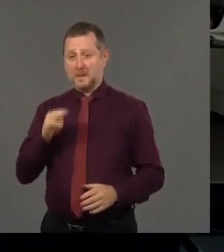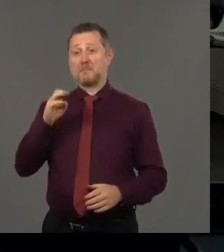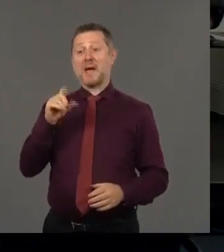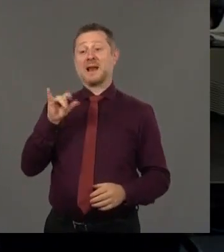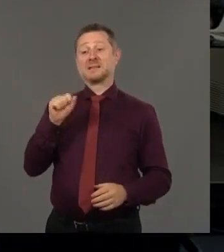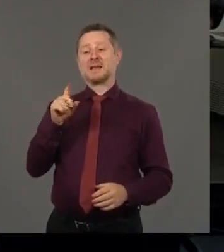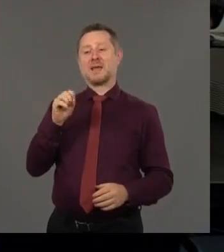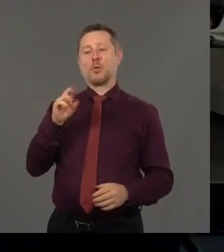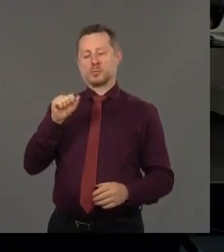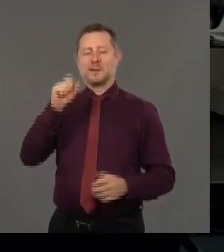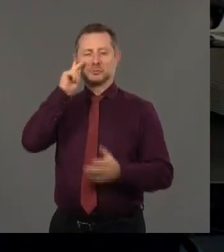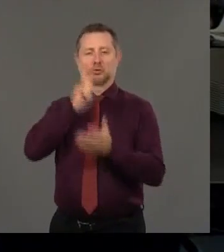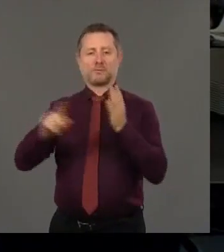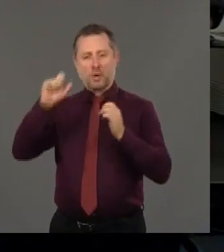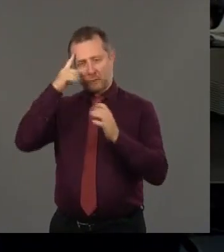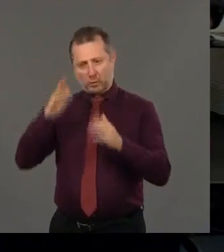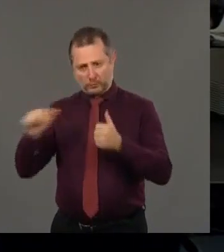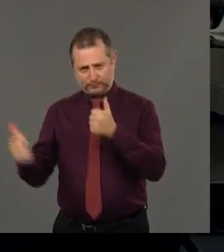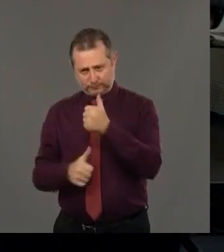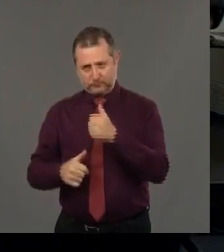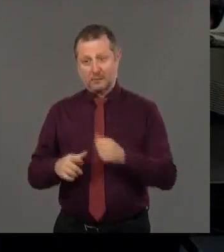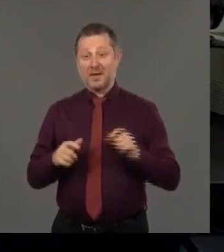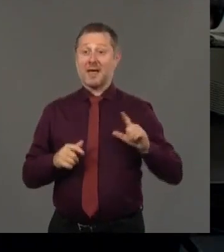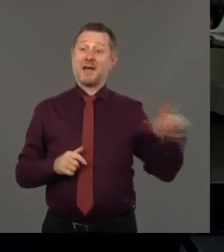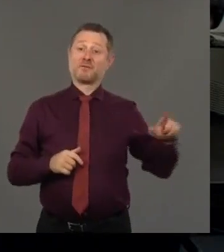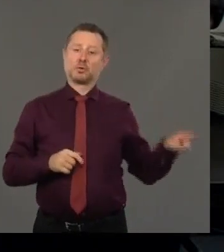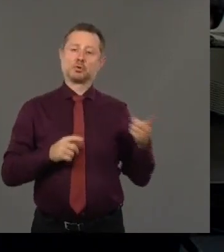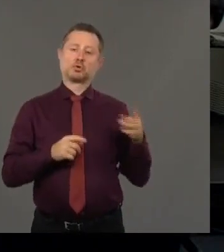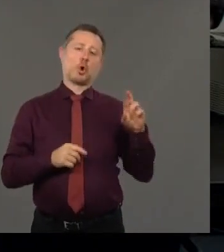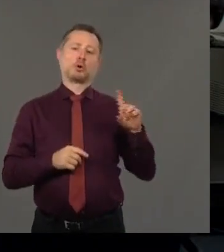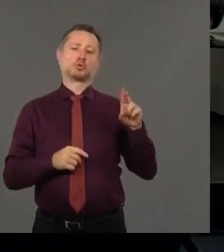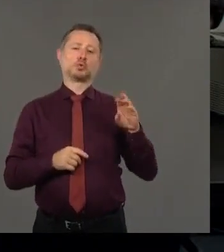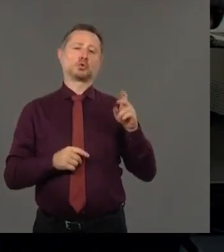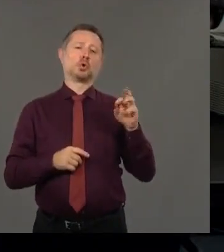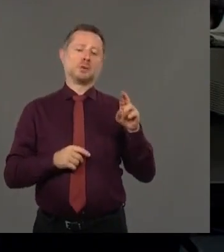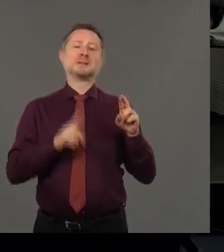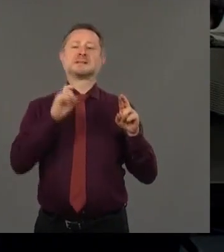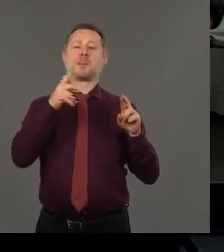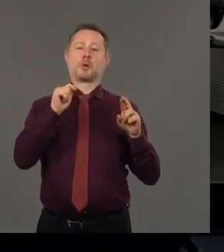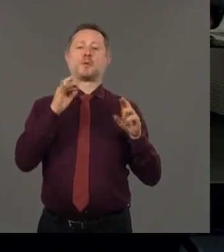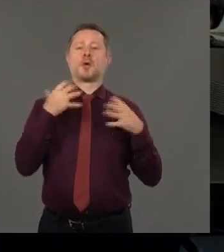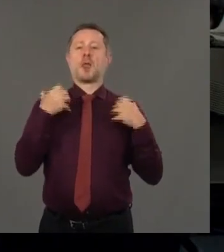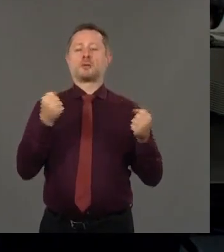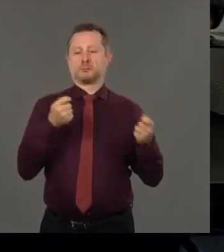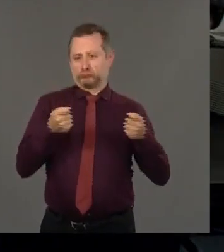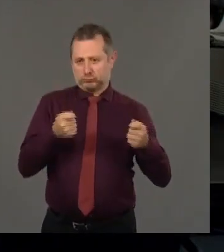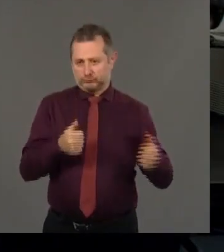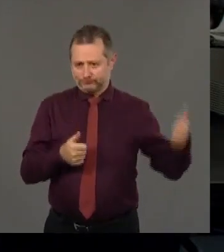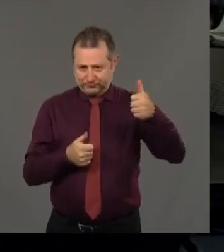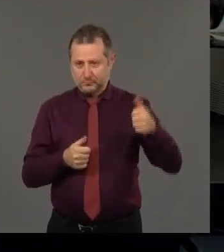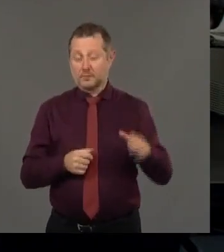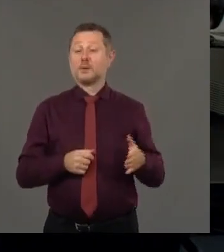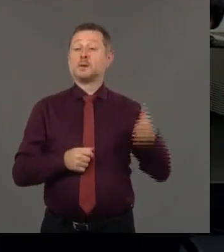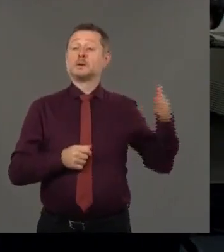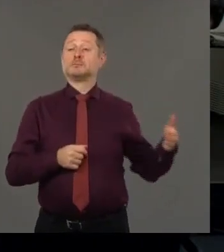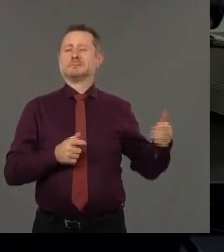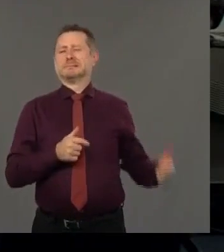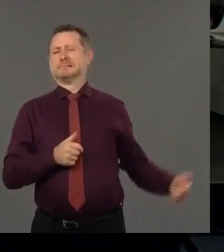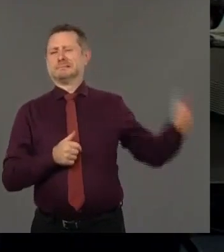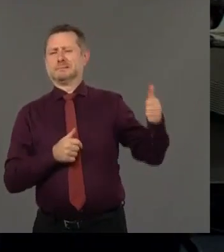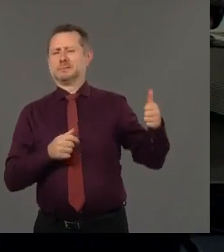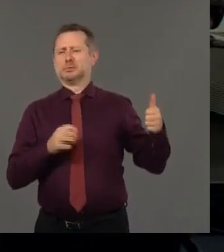governor. To my left, Dr. Howard Zucker, health commissioner for the state of New York. To his left, Colonel Tripodo from the